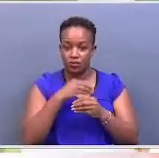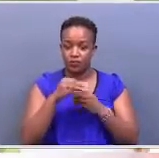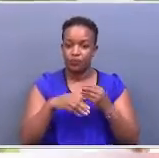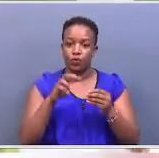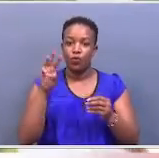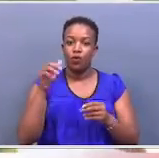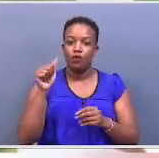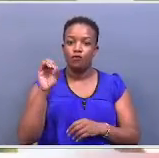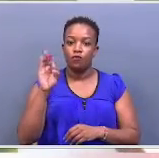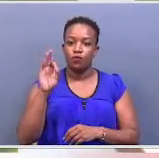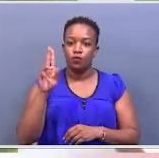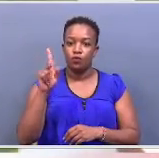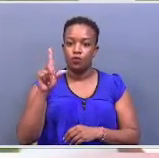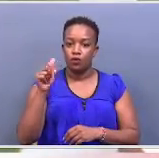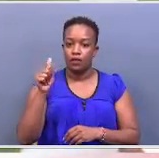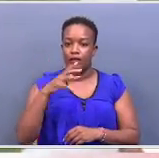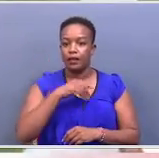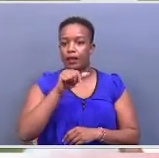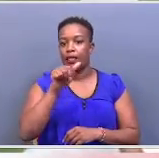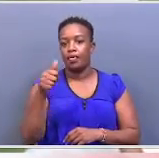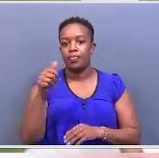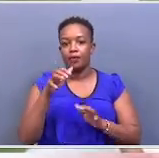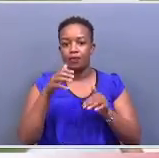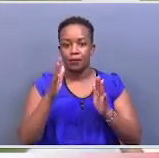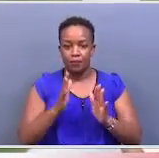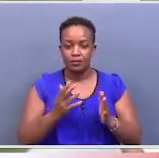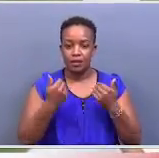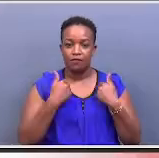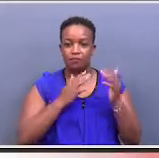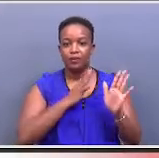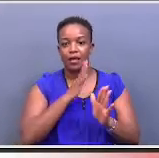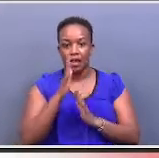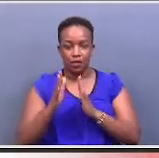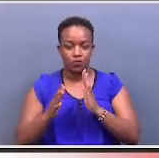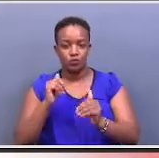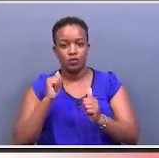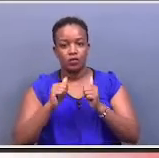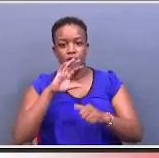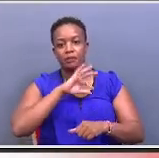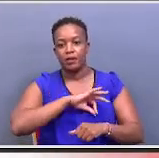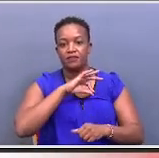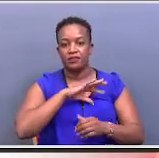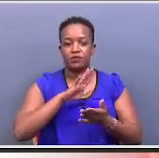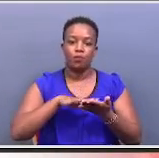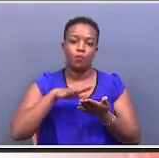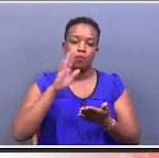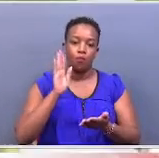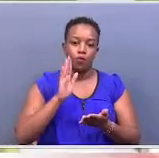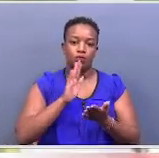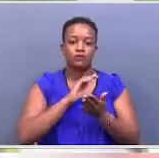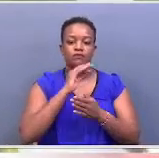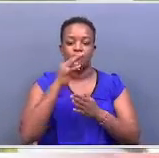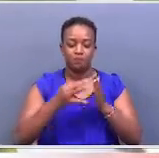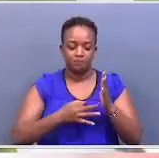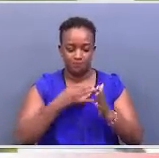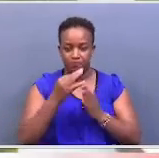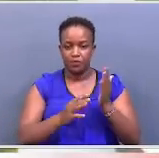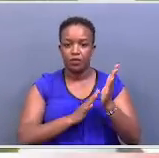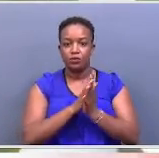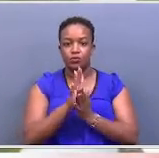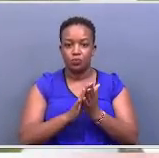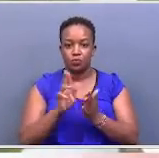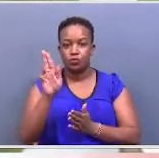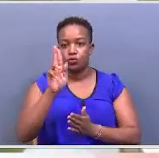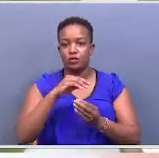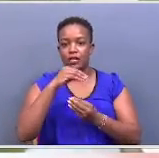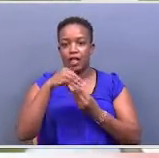other farmers are in the process of setting up structures that will add value to the crop manufacturing soap using avocado as the